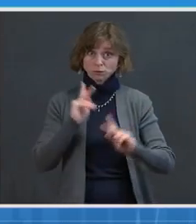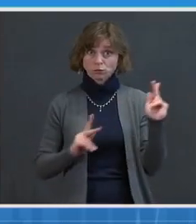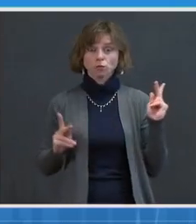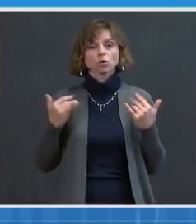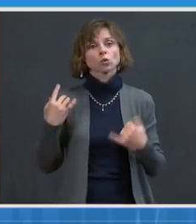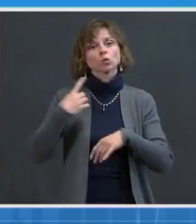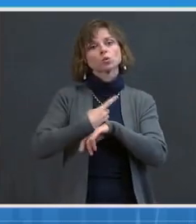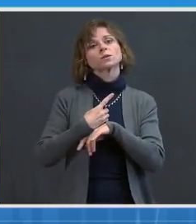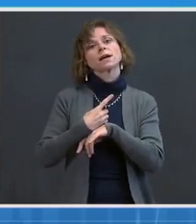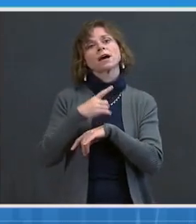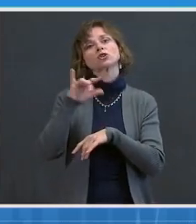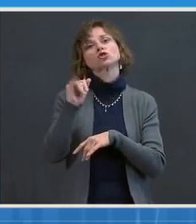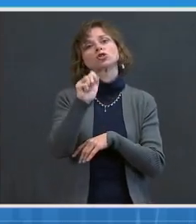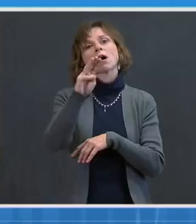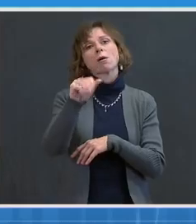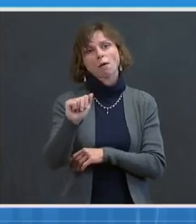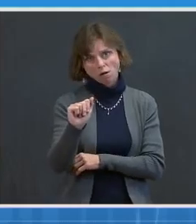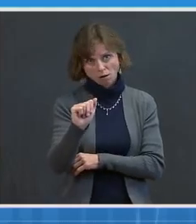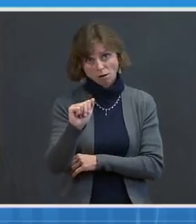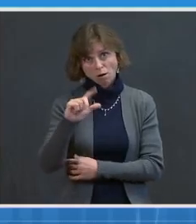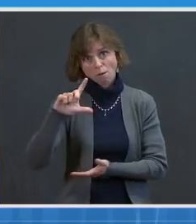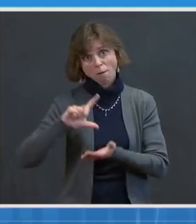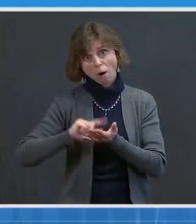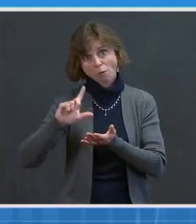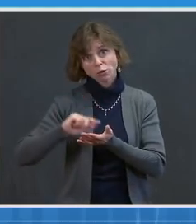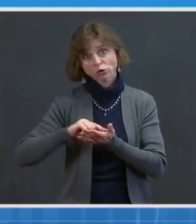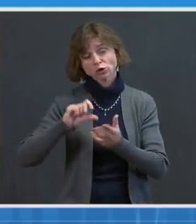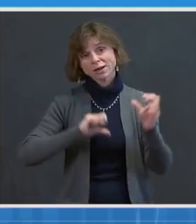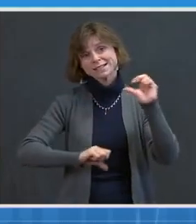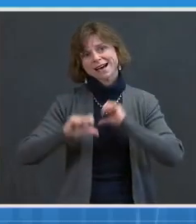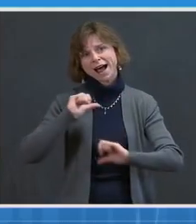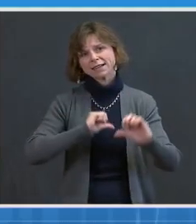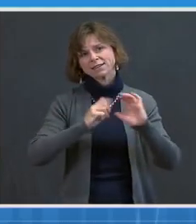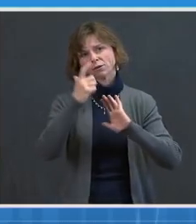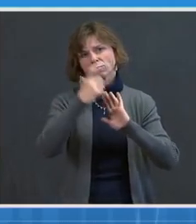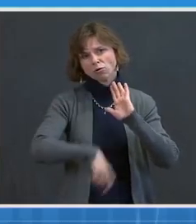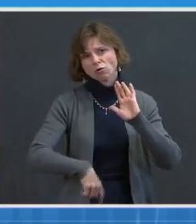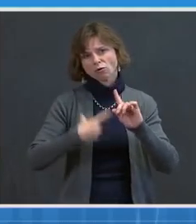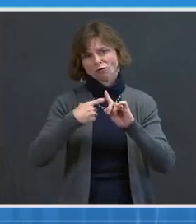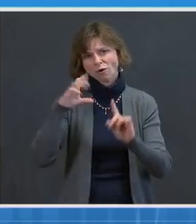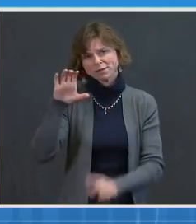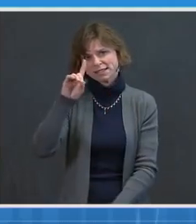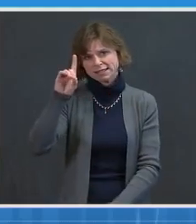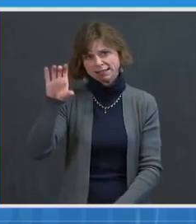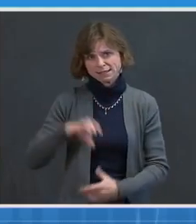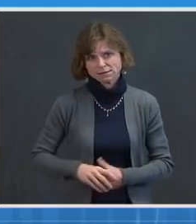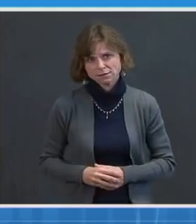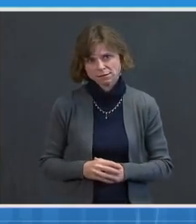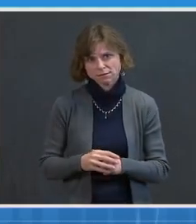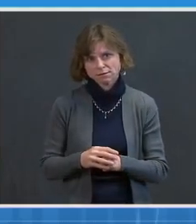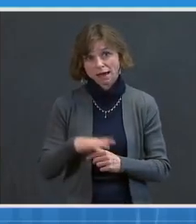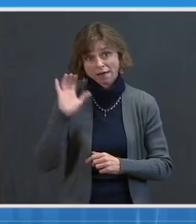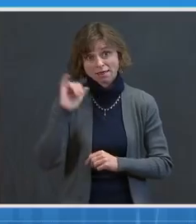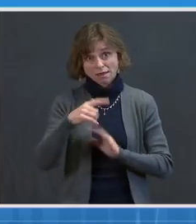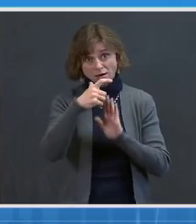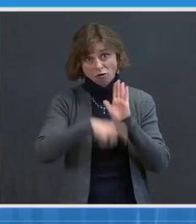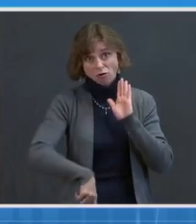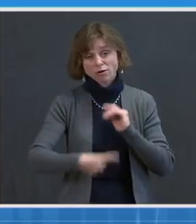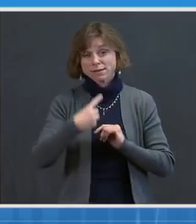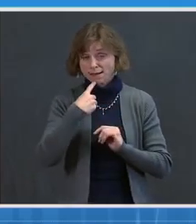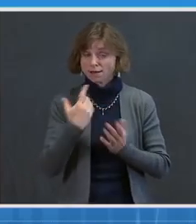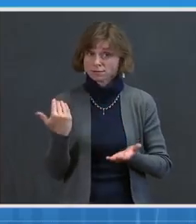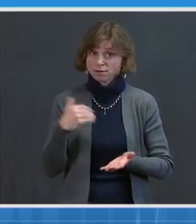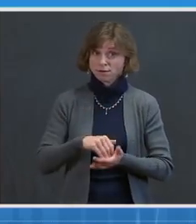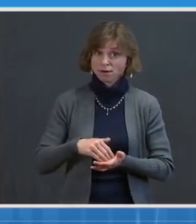of the American Medical Association published a scientific commentary from CDC. In the commentary, we again summarize the